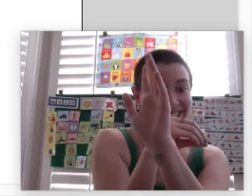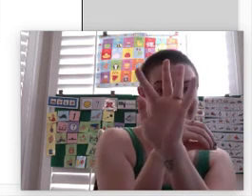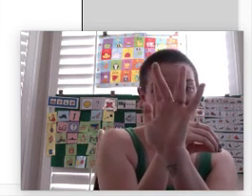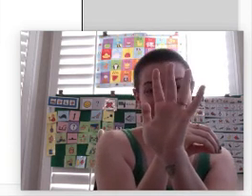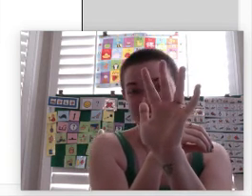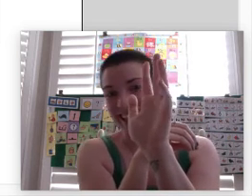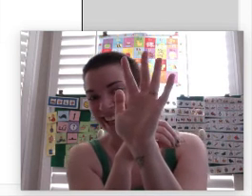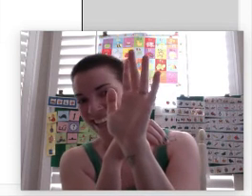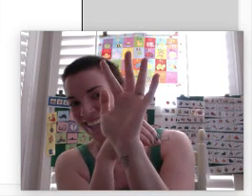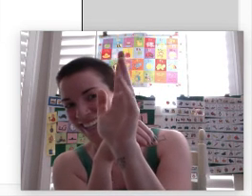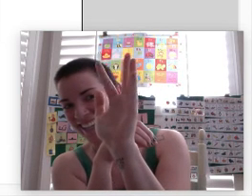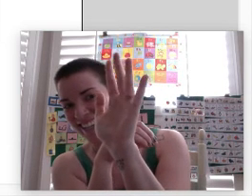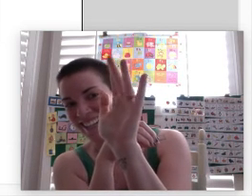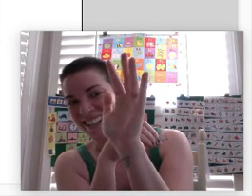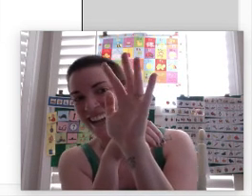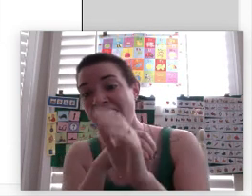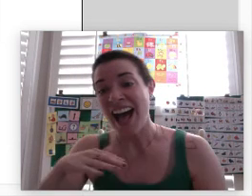the tree.